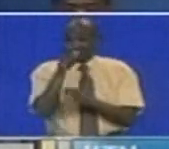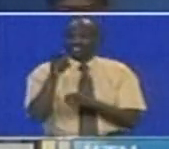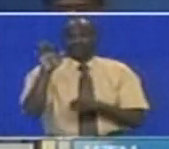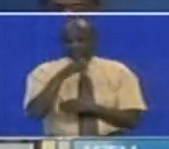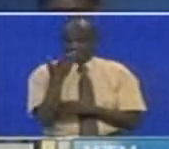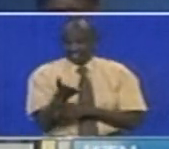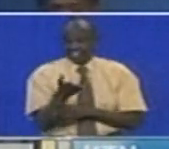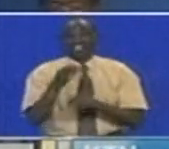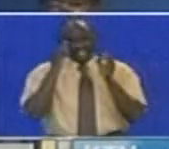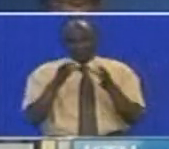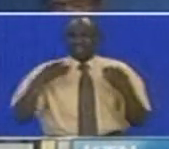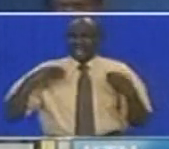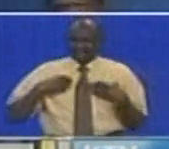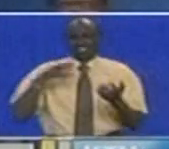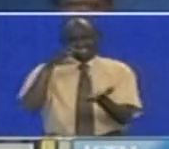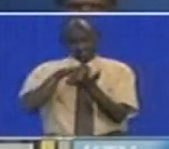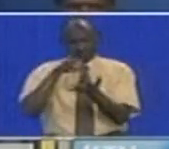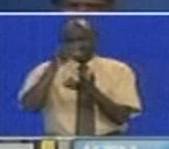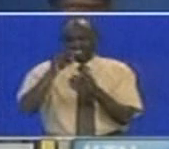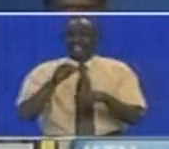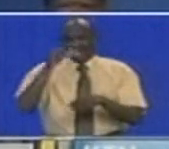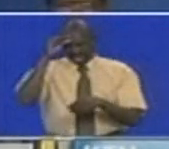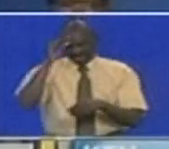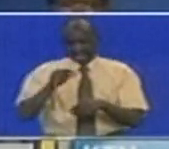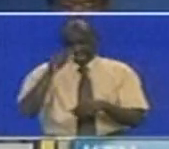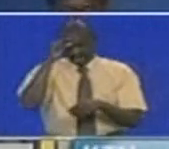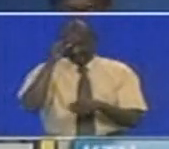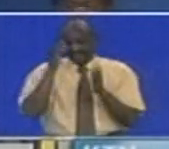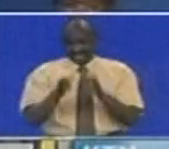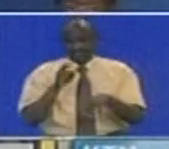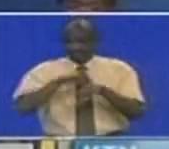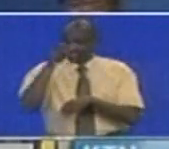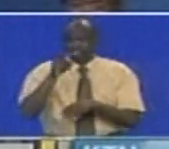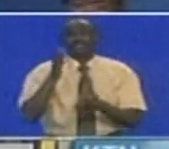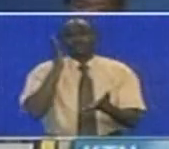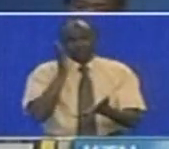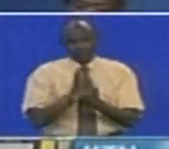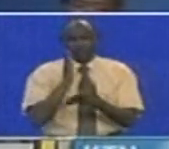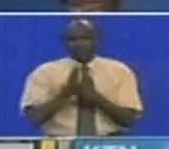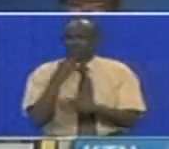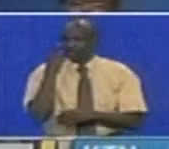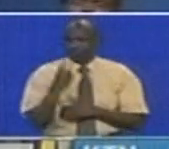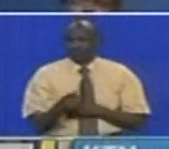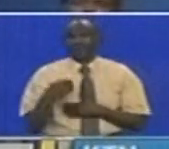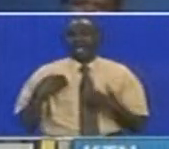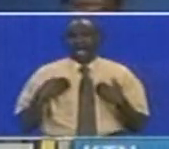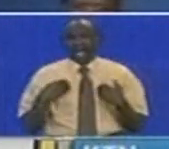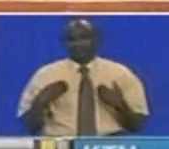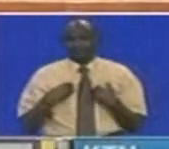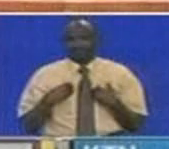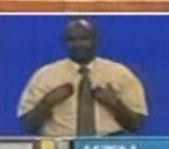that if you are facing the situation that the Governor Wambora was facing, you would definitely engage in what we call forum